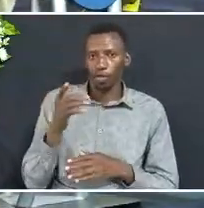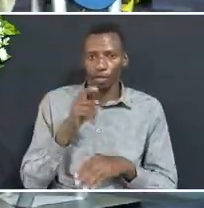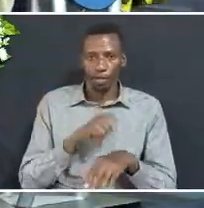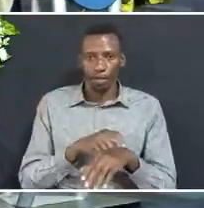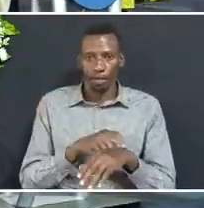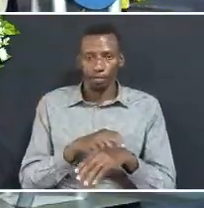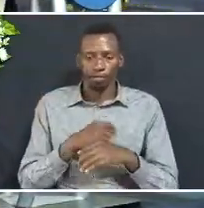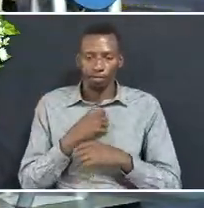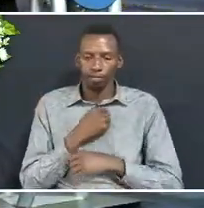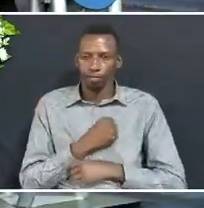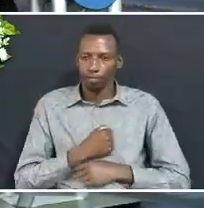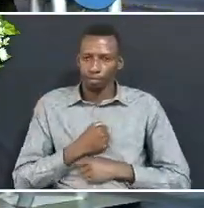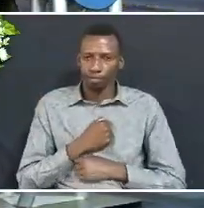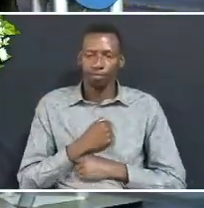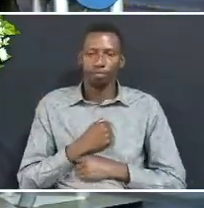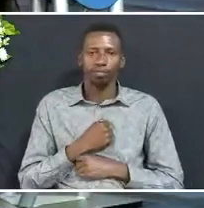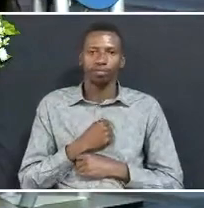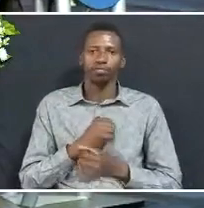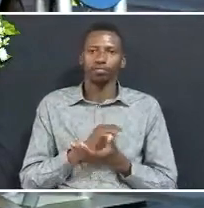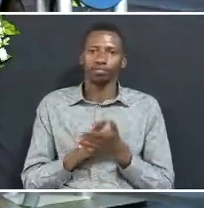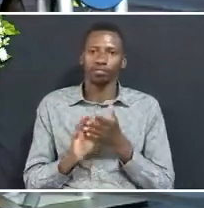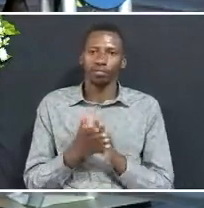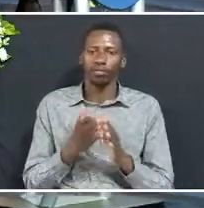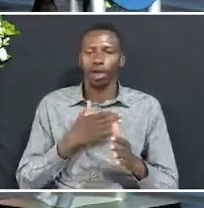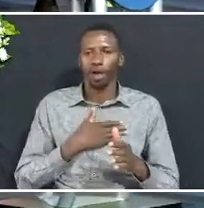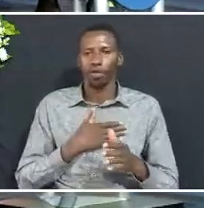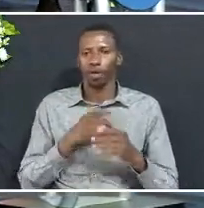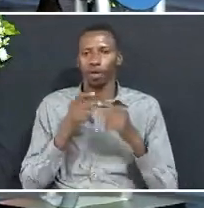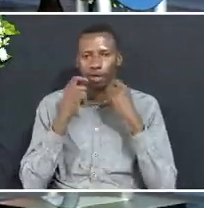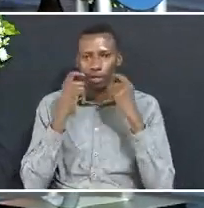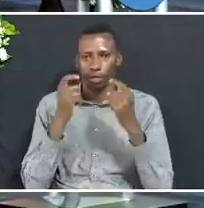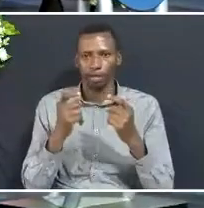Confess our sins and the sins of our church.